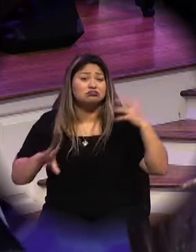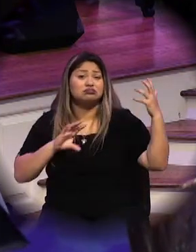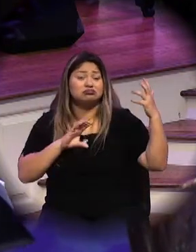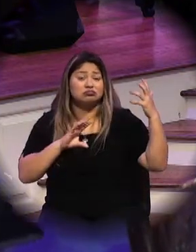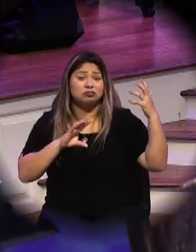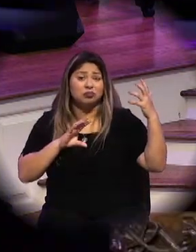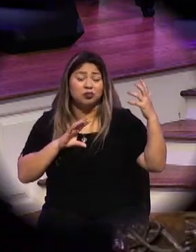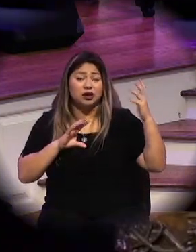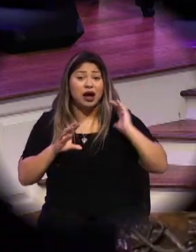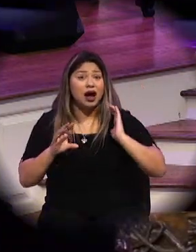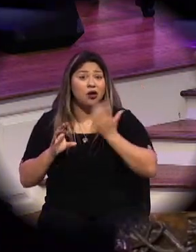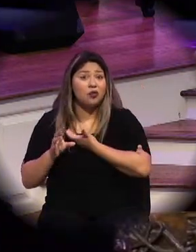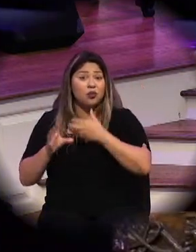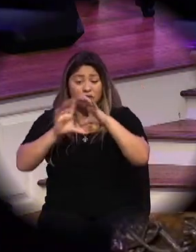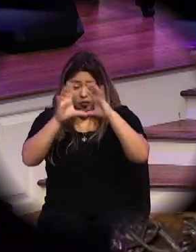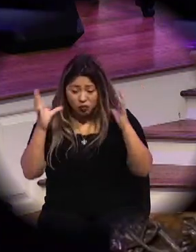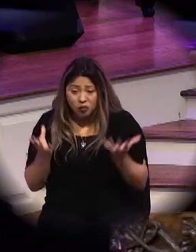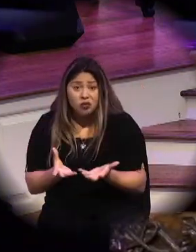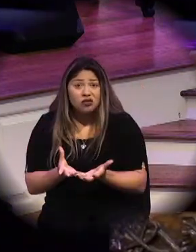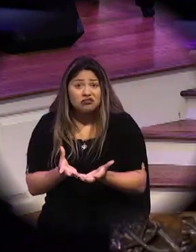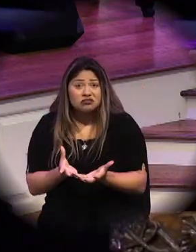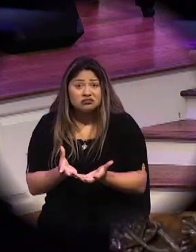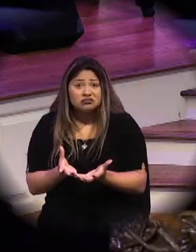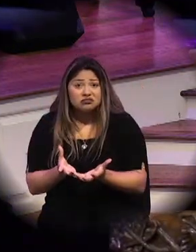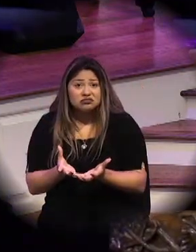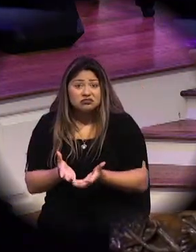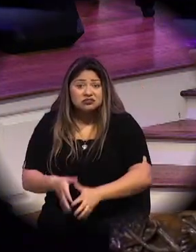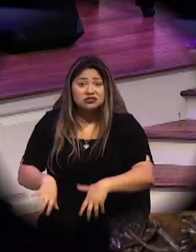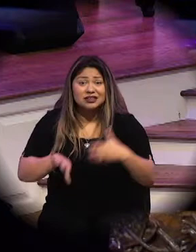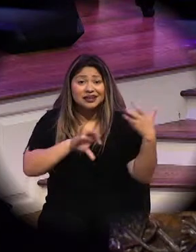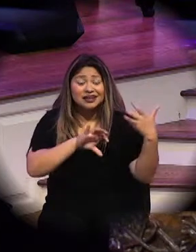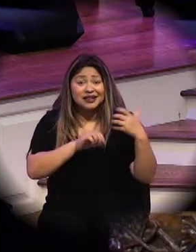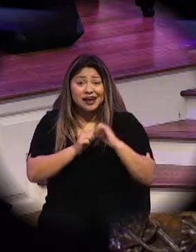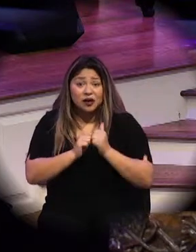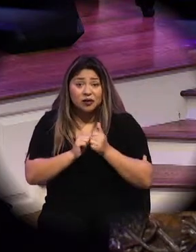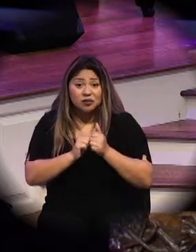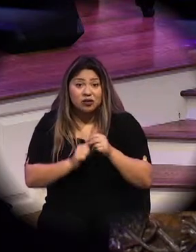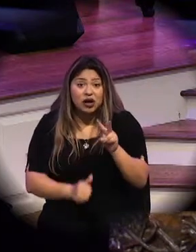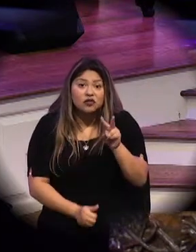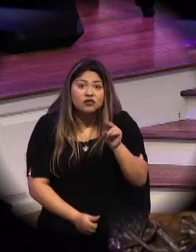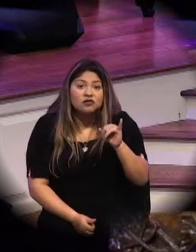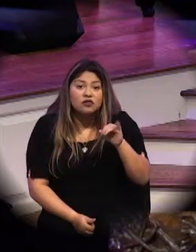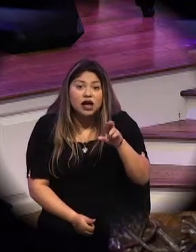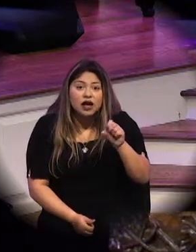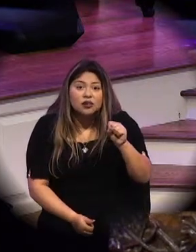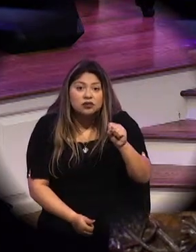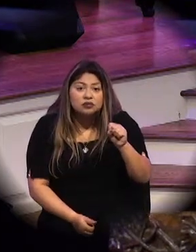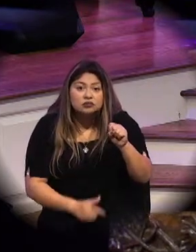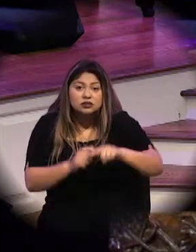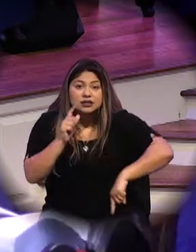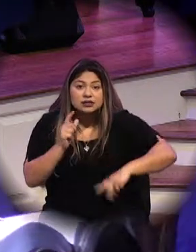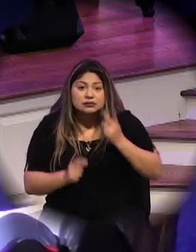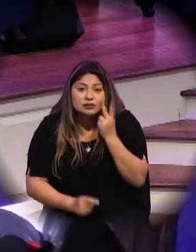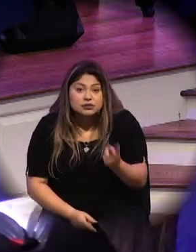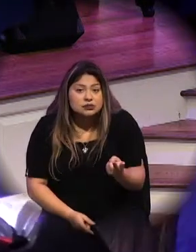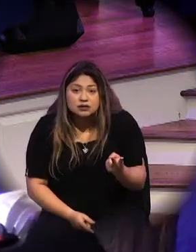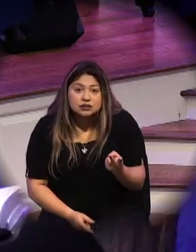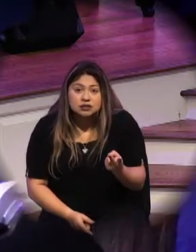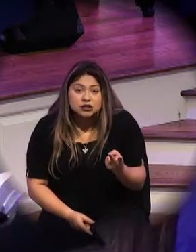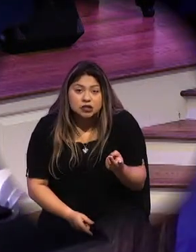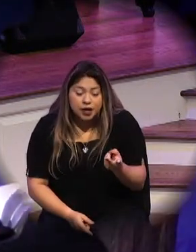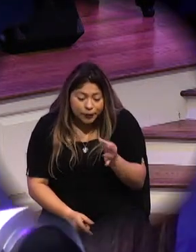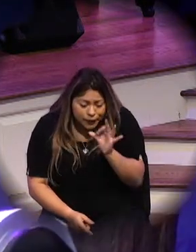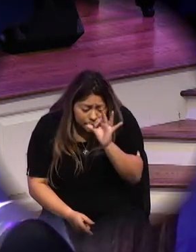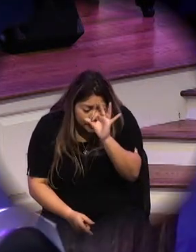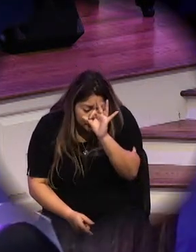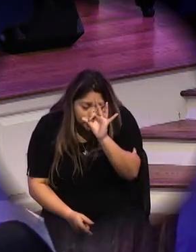virus that we cannot see with our own eyes. Yes, the heavens declare the glory of God, but this world also proclaims